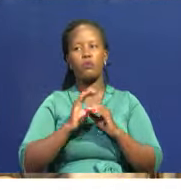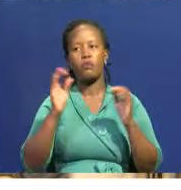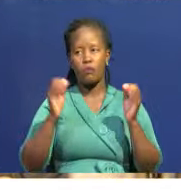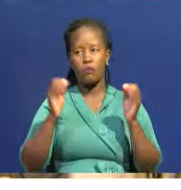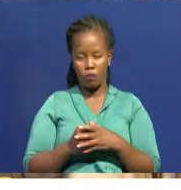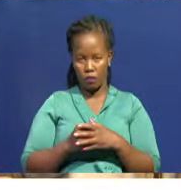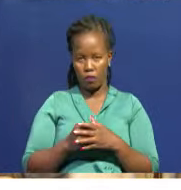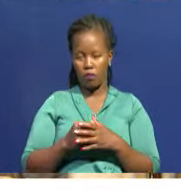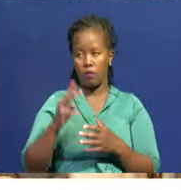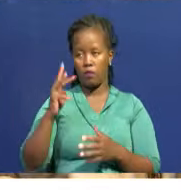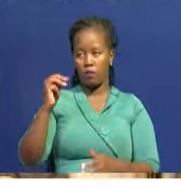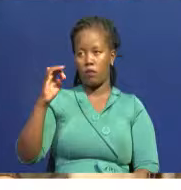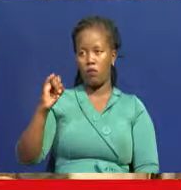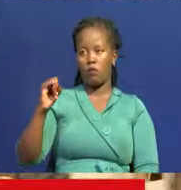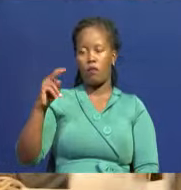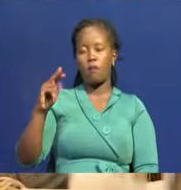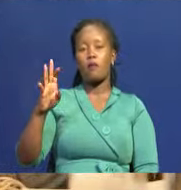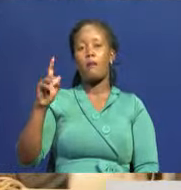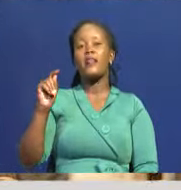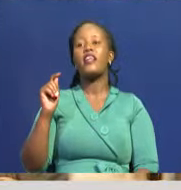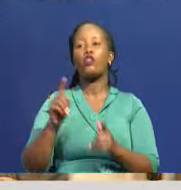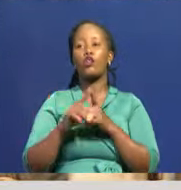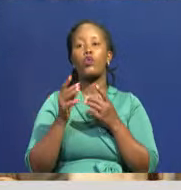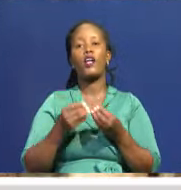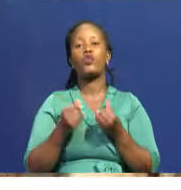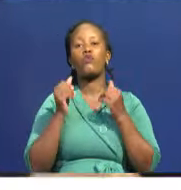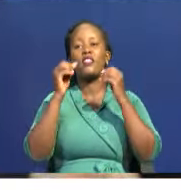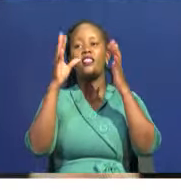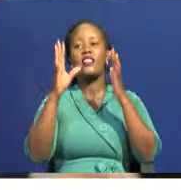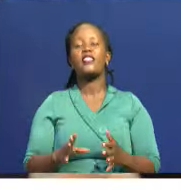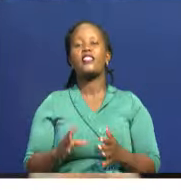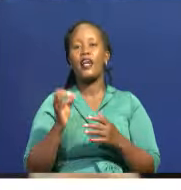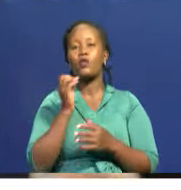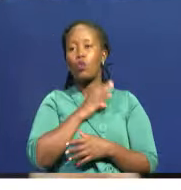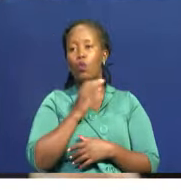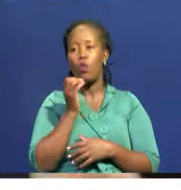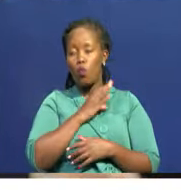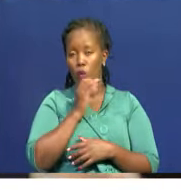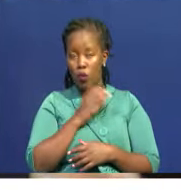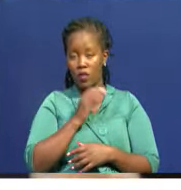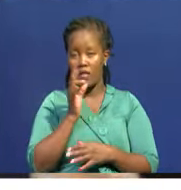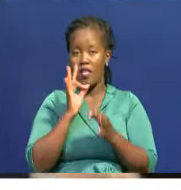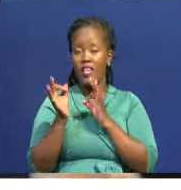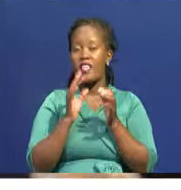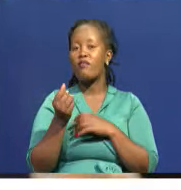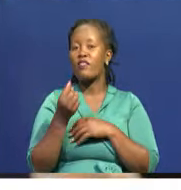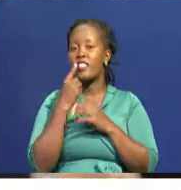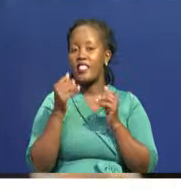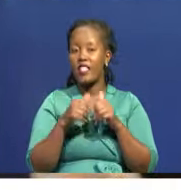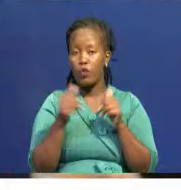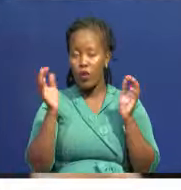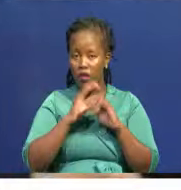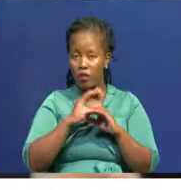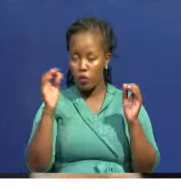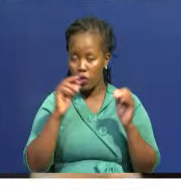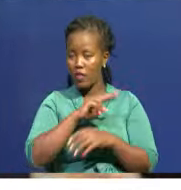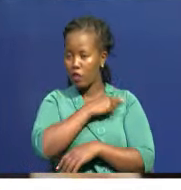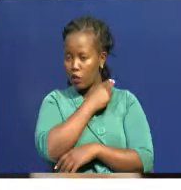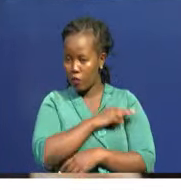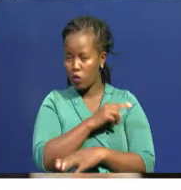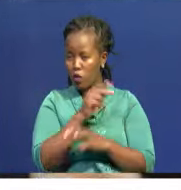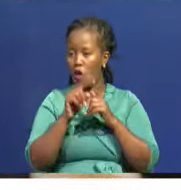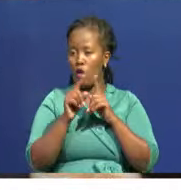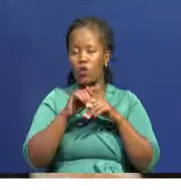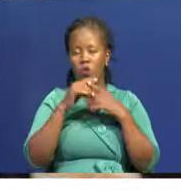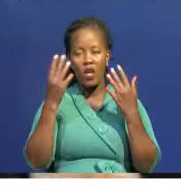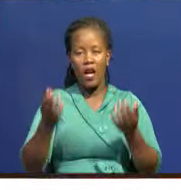pia inashughulikia malalamishi ya walimu endapo hawahudumiwi vyema katika baadhi ya vituo vya matibabu na swala la ulipaji